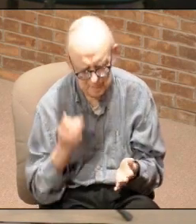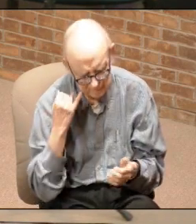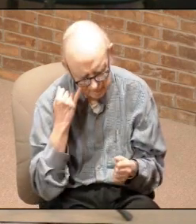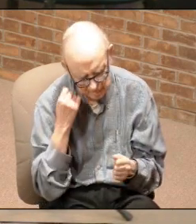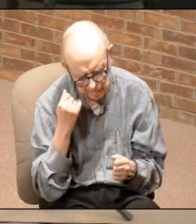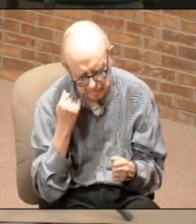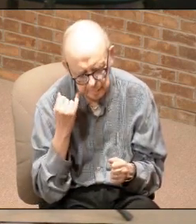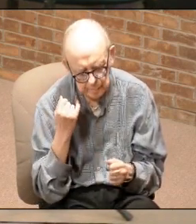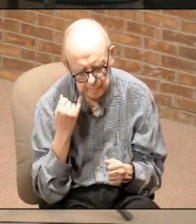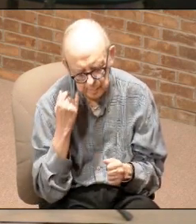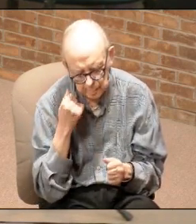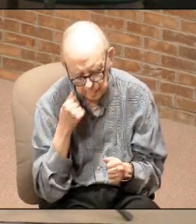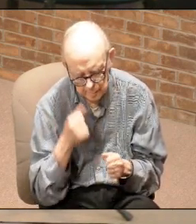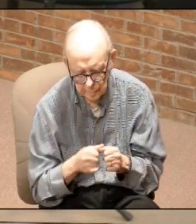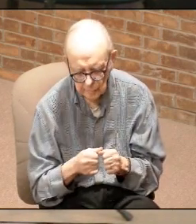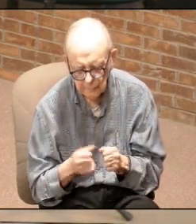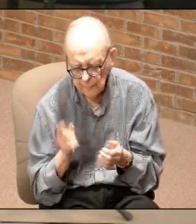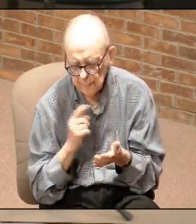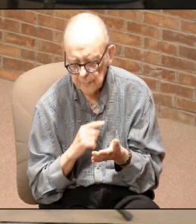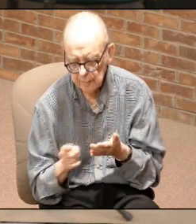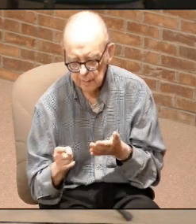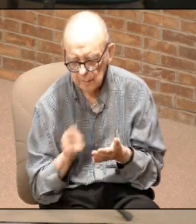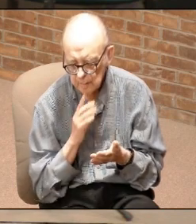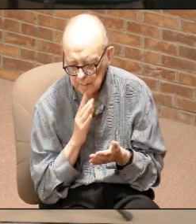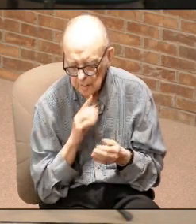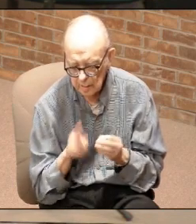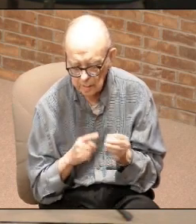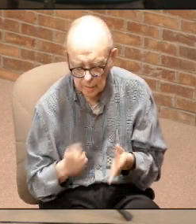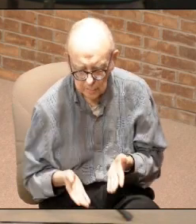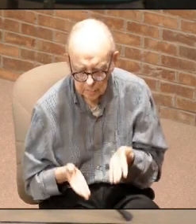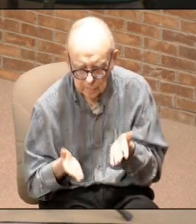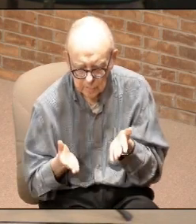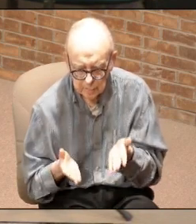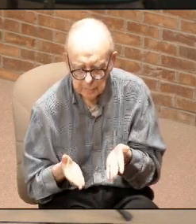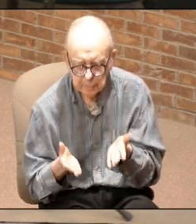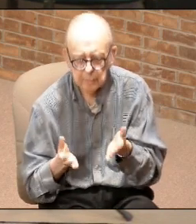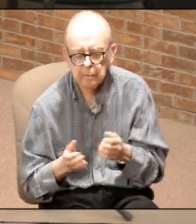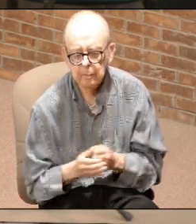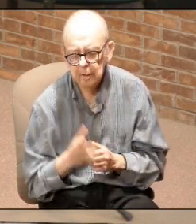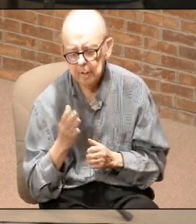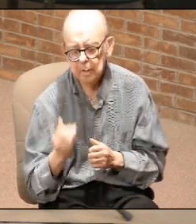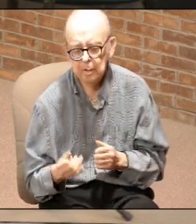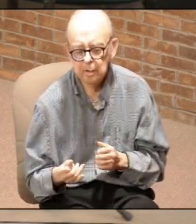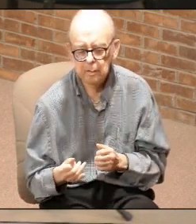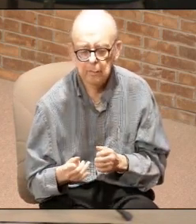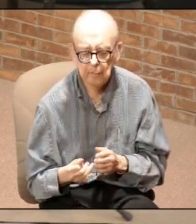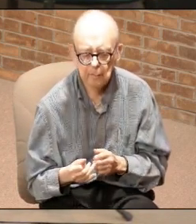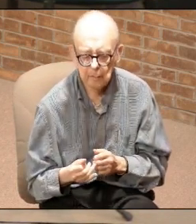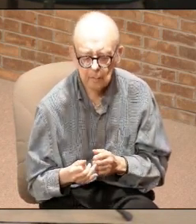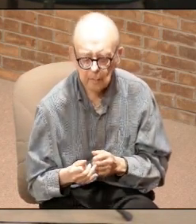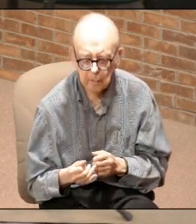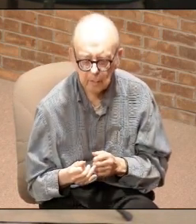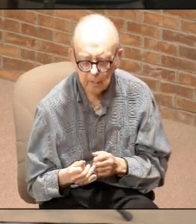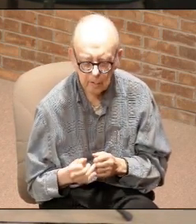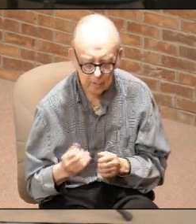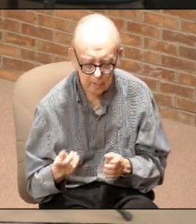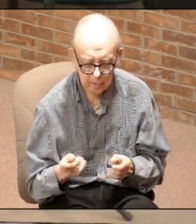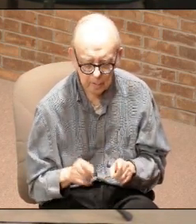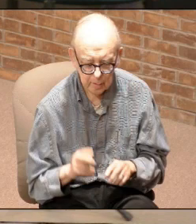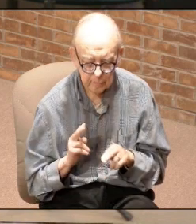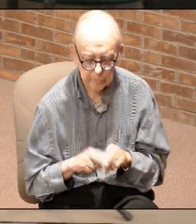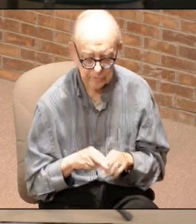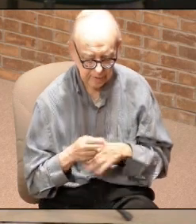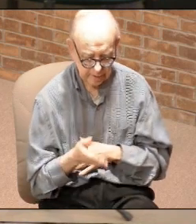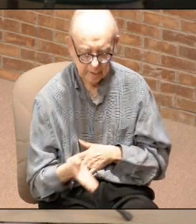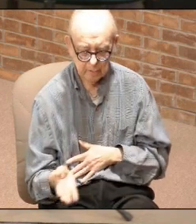remember the first week we talked about encouragement because when you're sitting